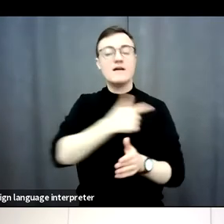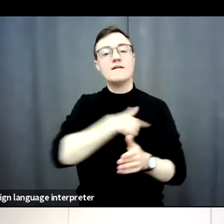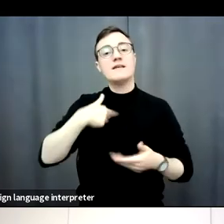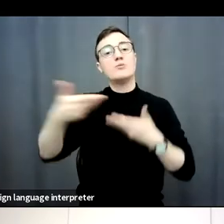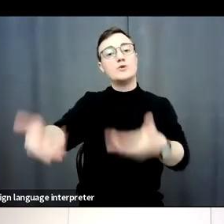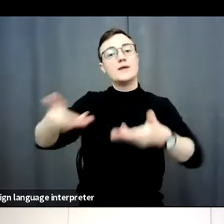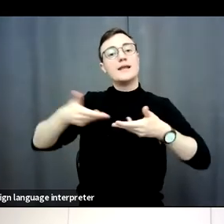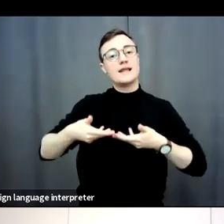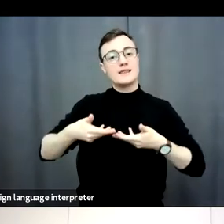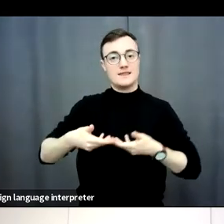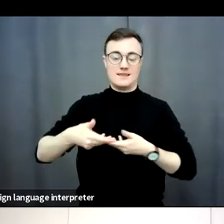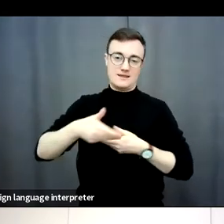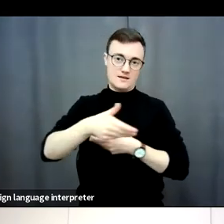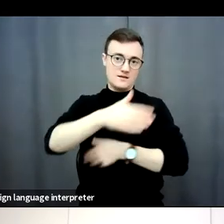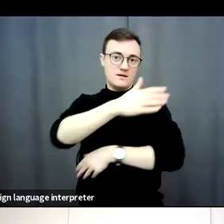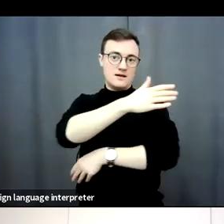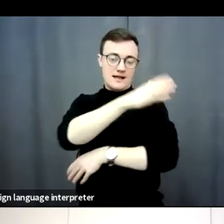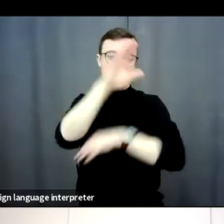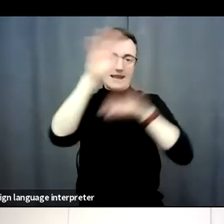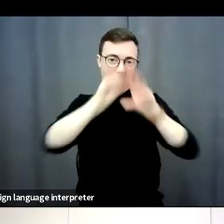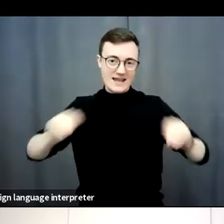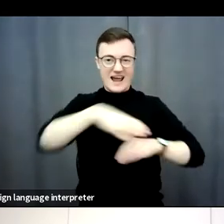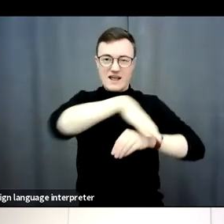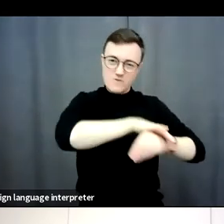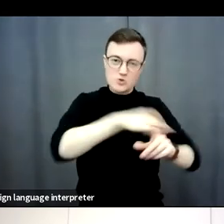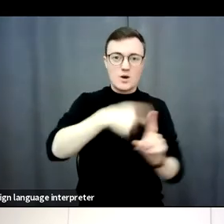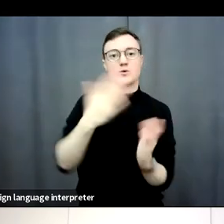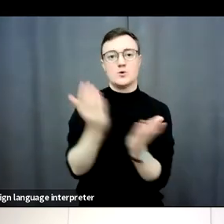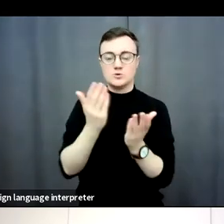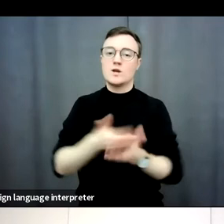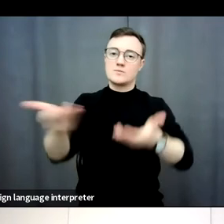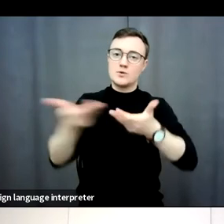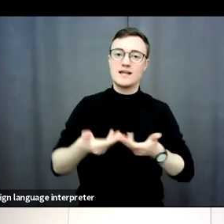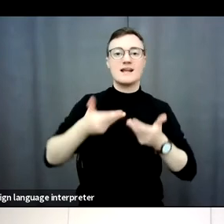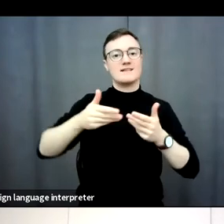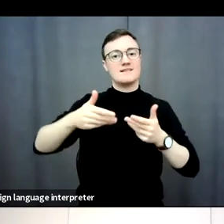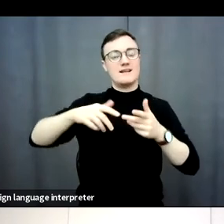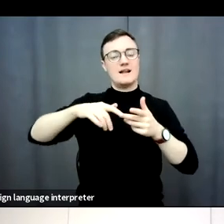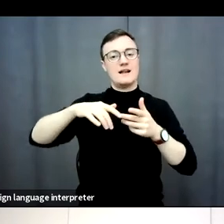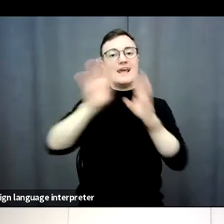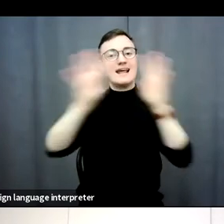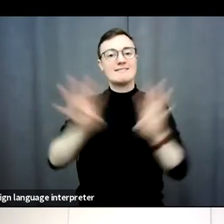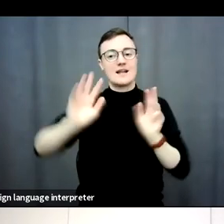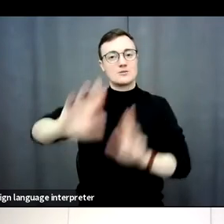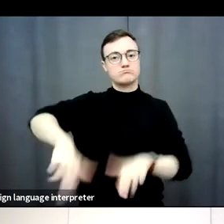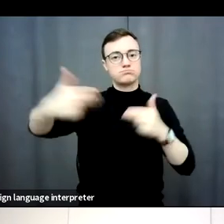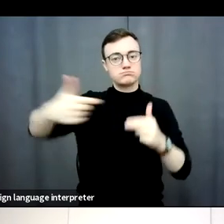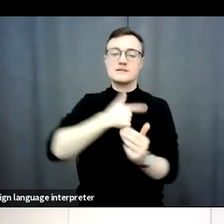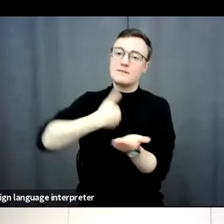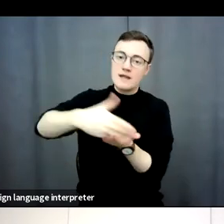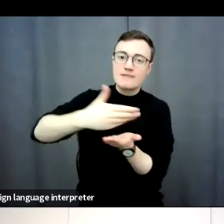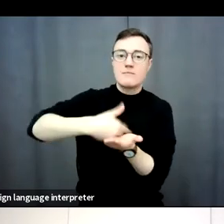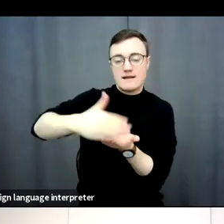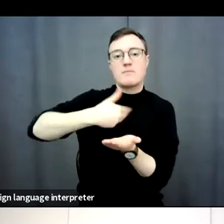preschools in schools to online information about the teaching material and the concept. We